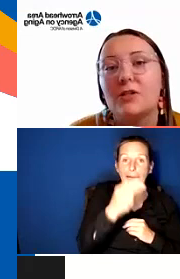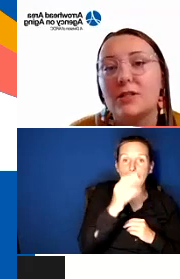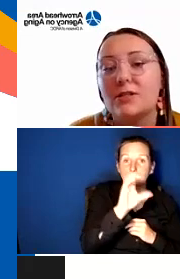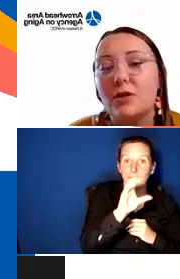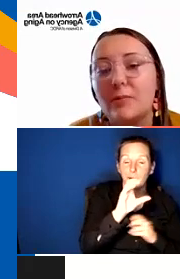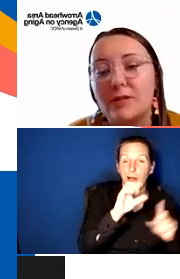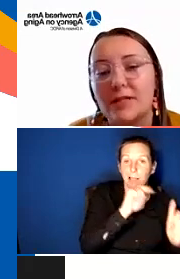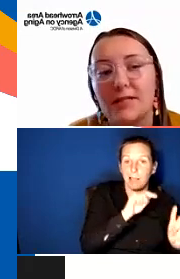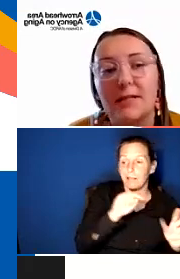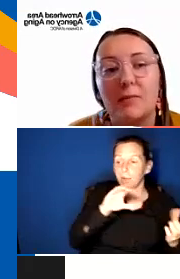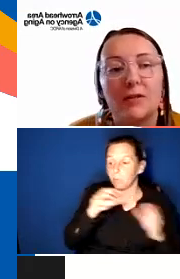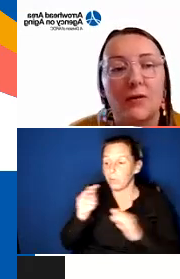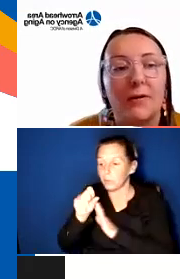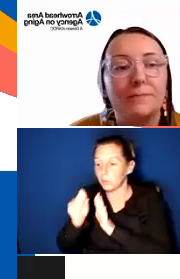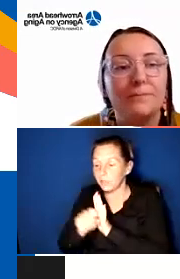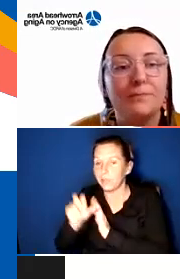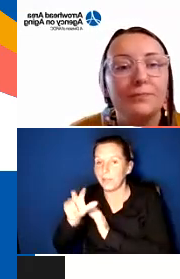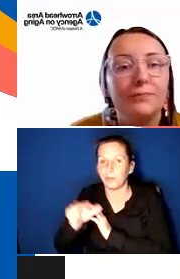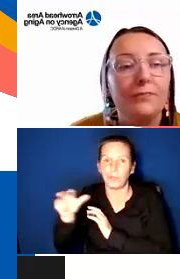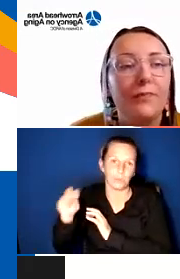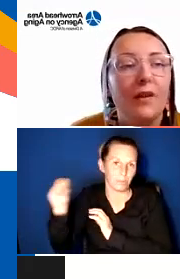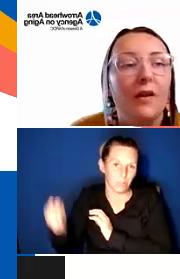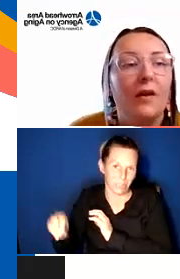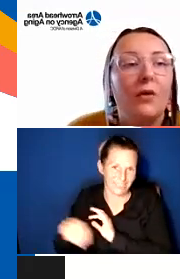County versus 30% in Minnesota.